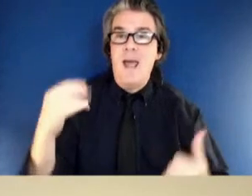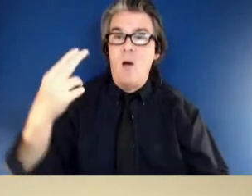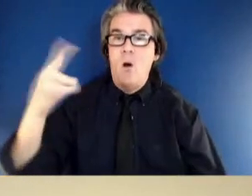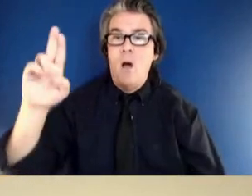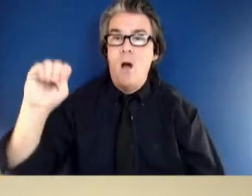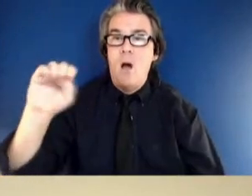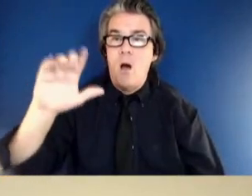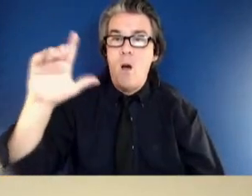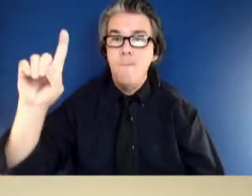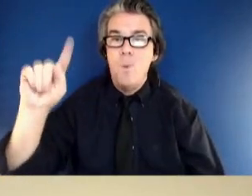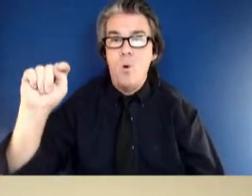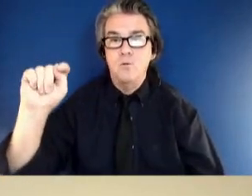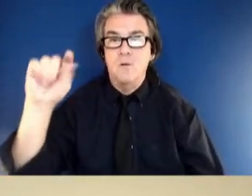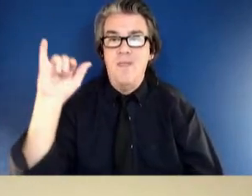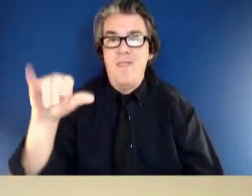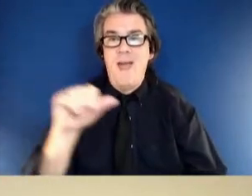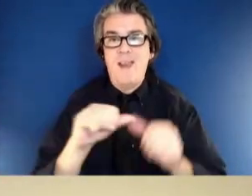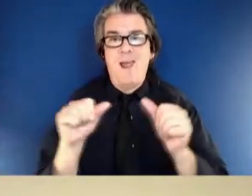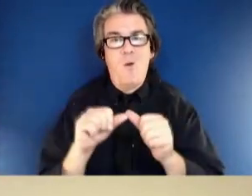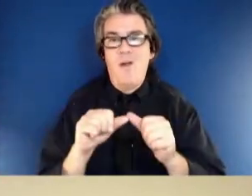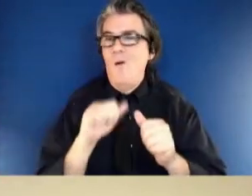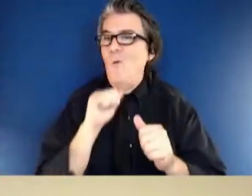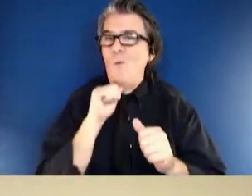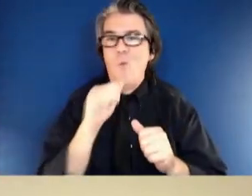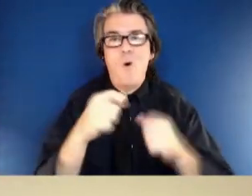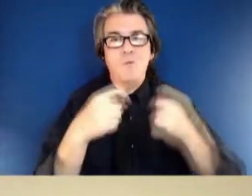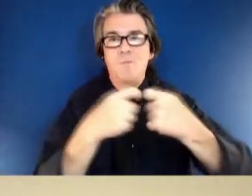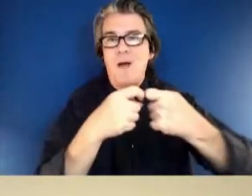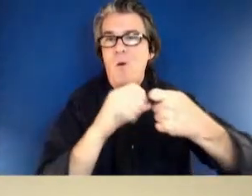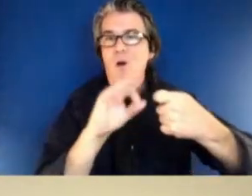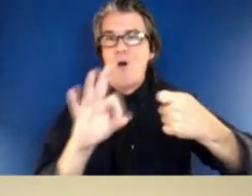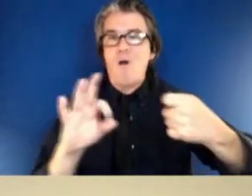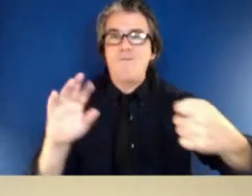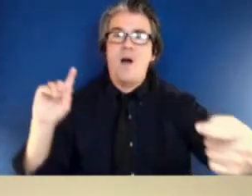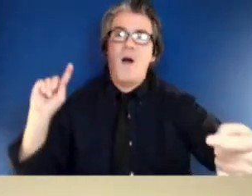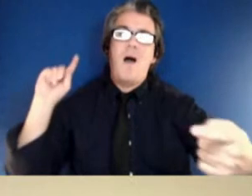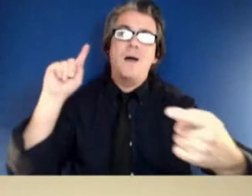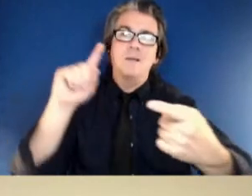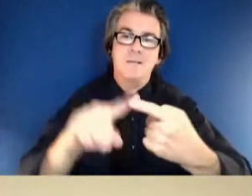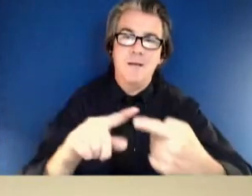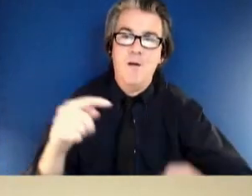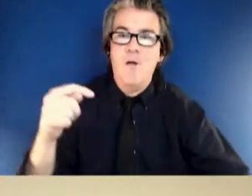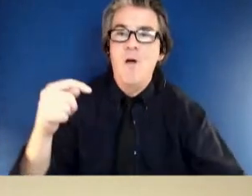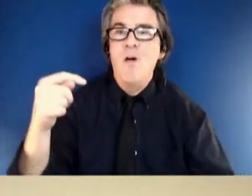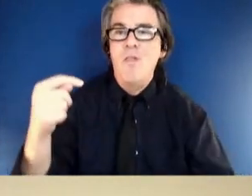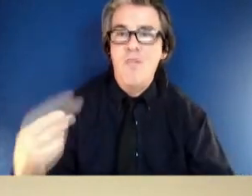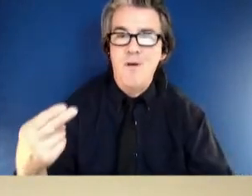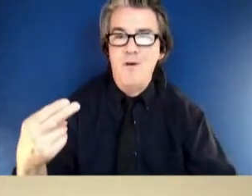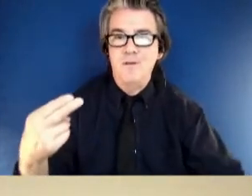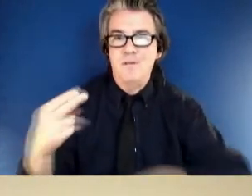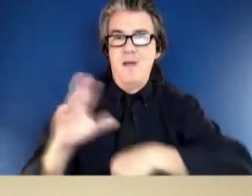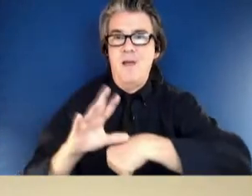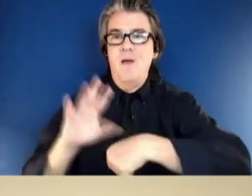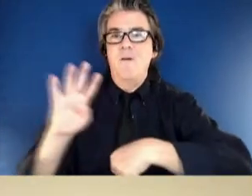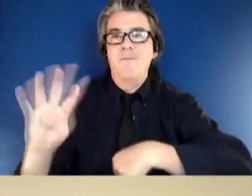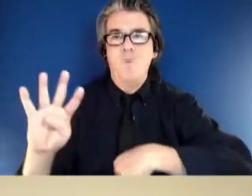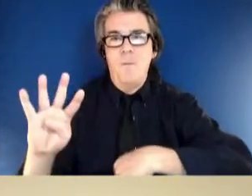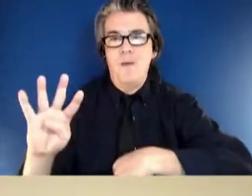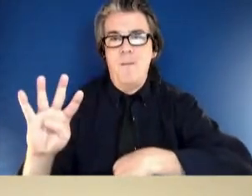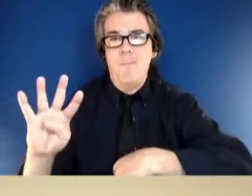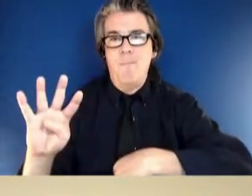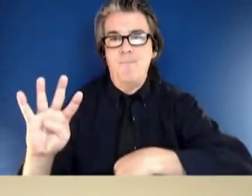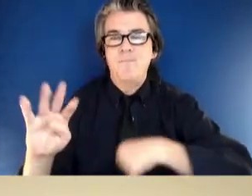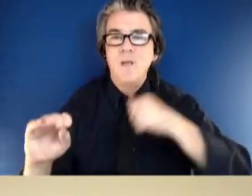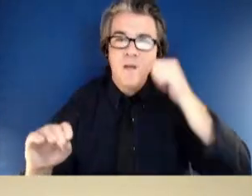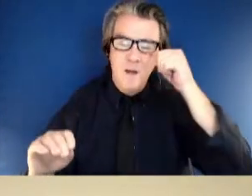until the following day, until roughly 4 p.m. on Thursday.